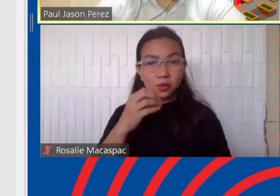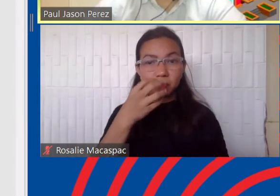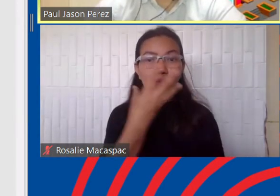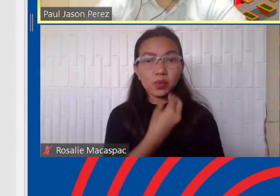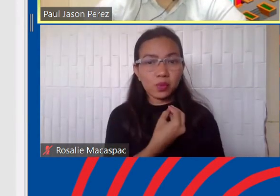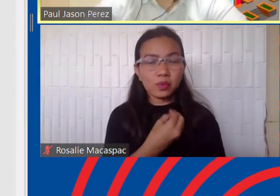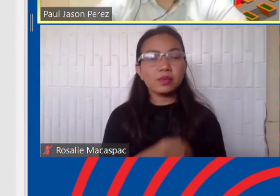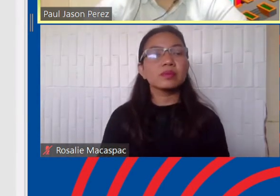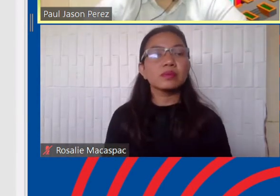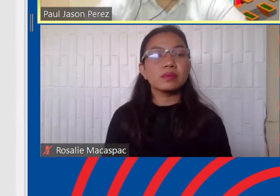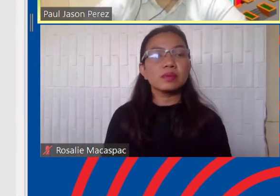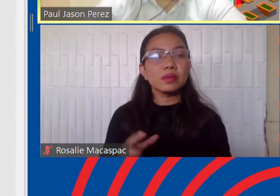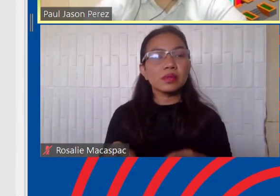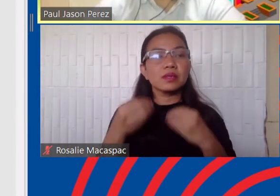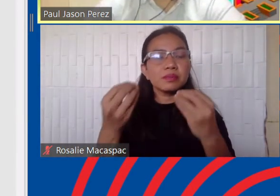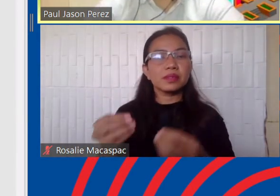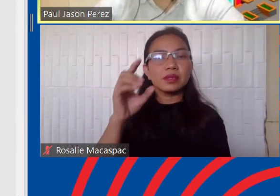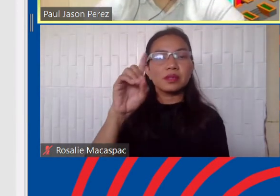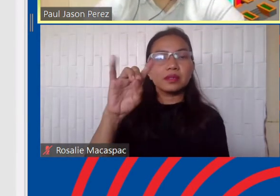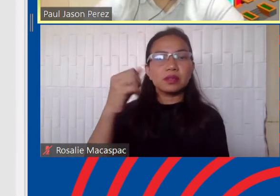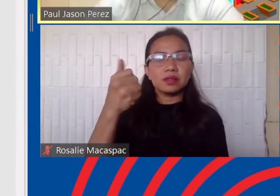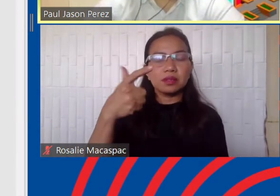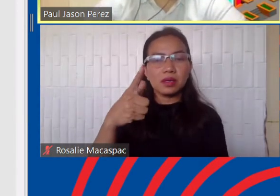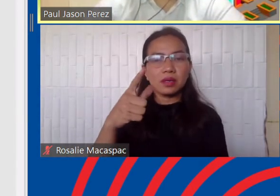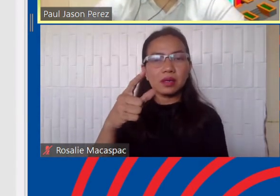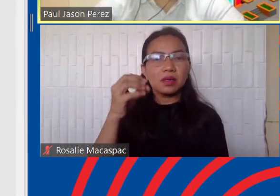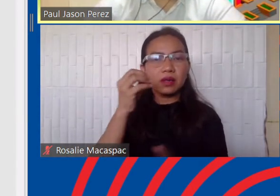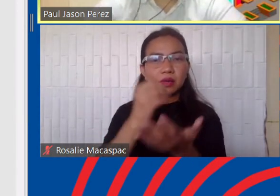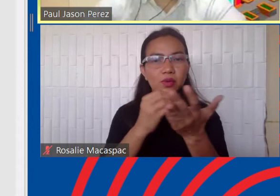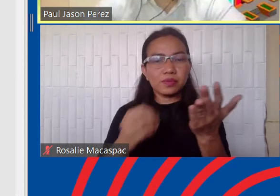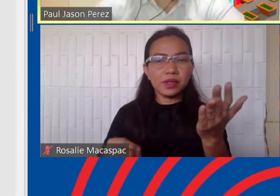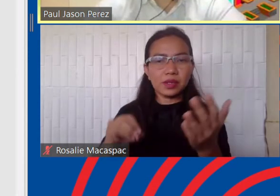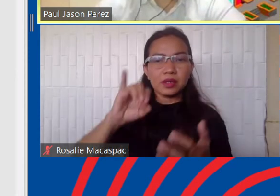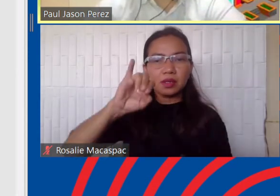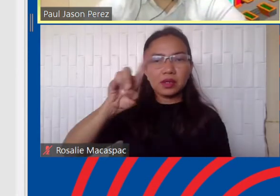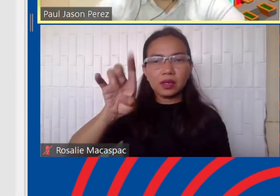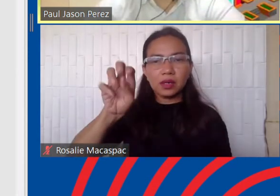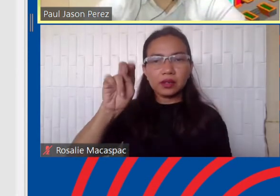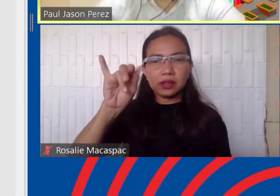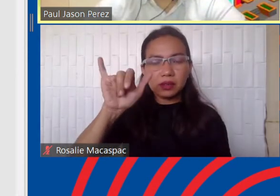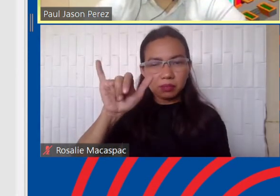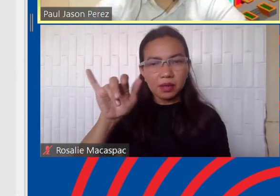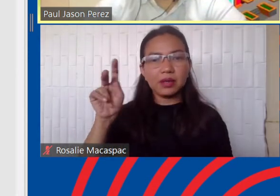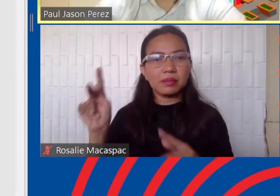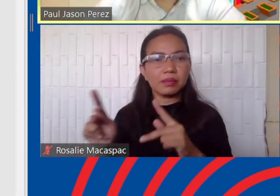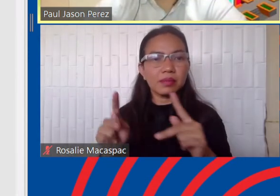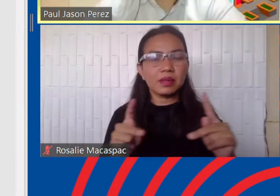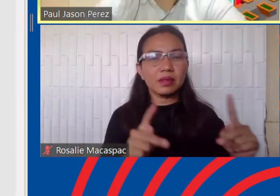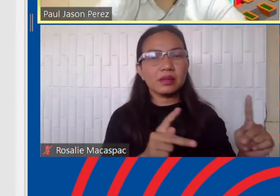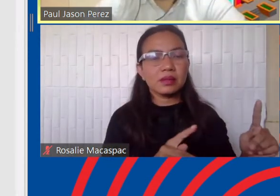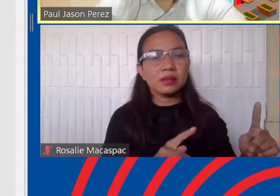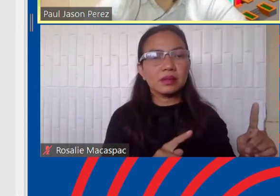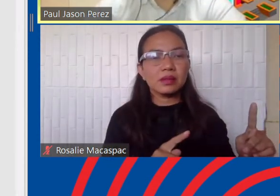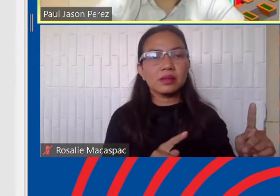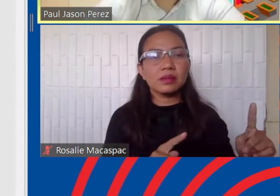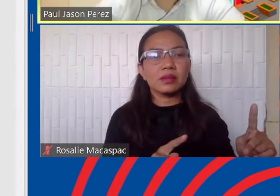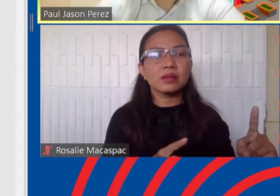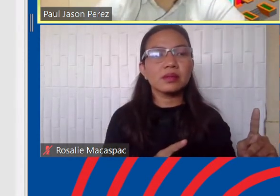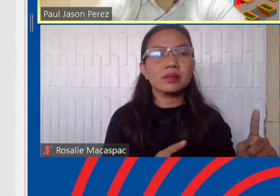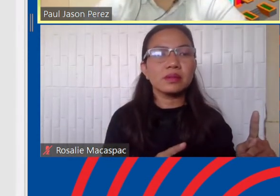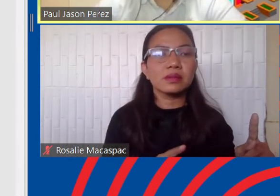given a digital object identifier for this plan. The affiliation and the ORCID